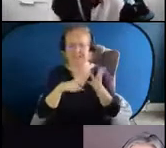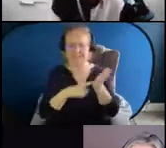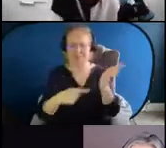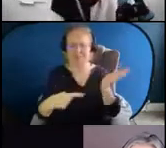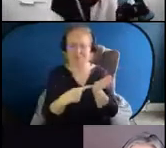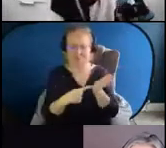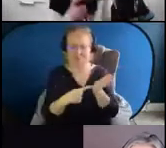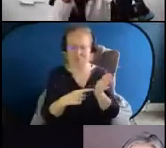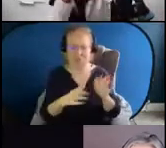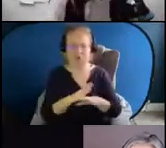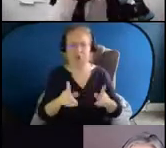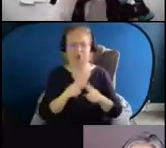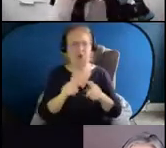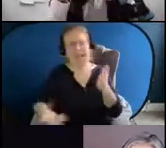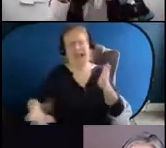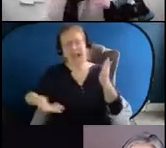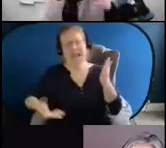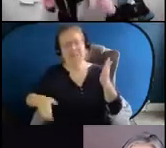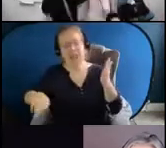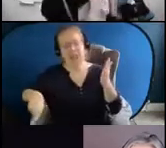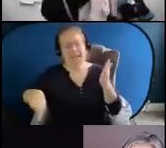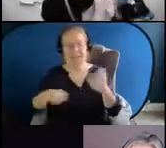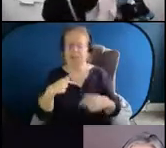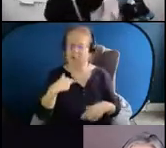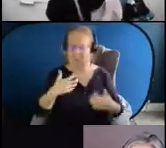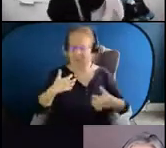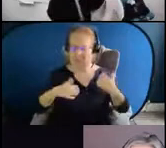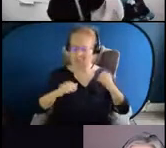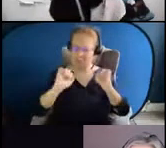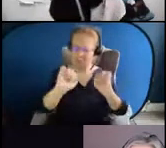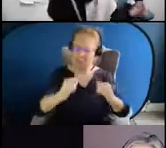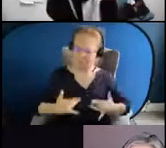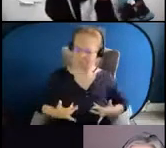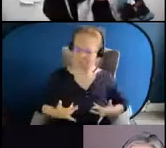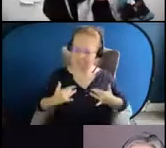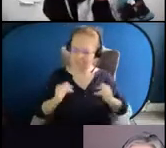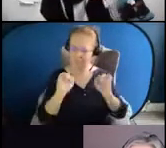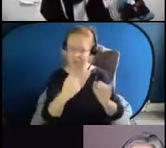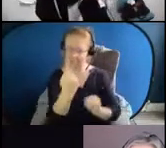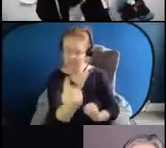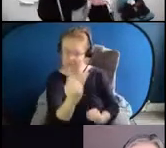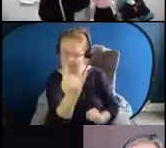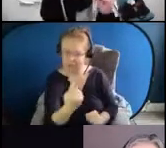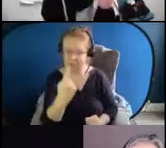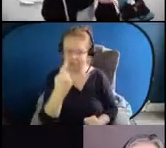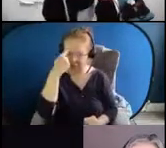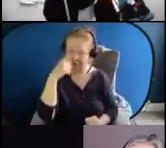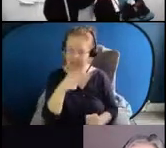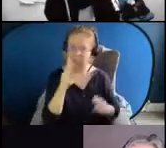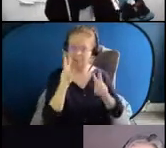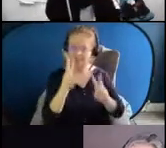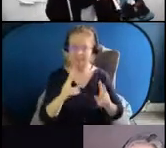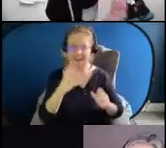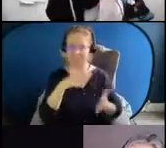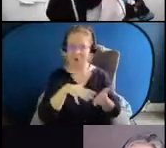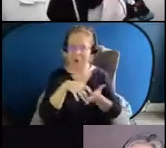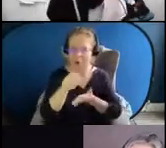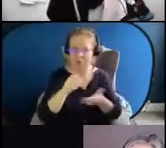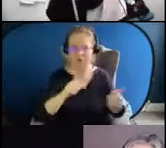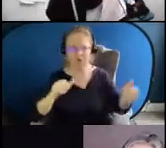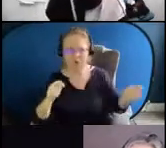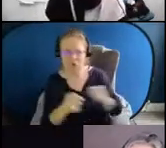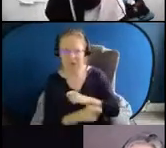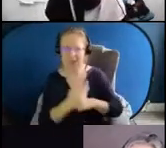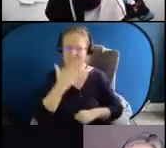to reach. So it'd be really interesting to hear your thoughts on that, whether you yourself have also seen a kind of change